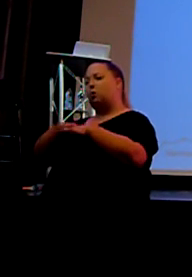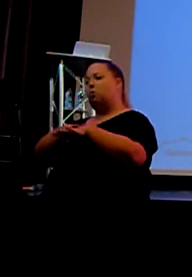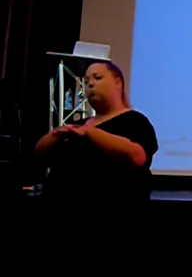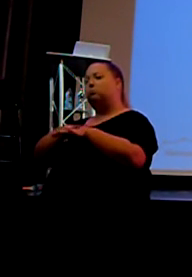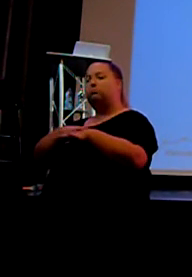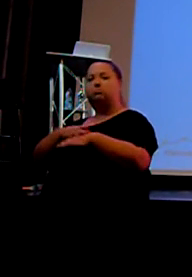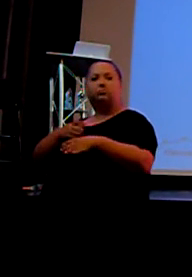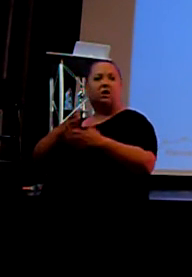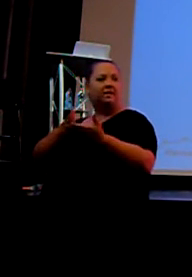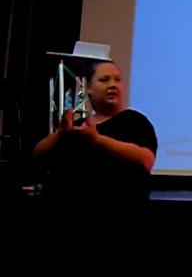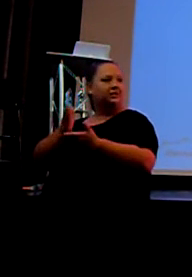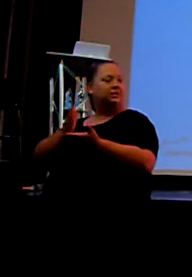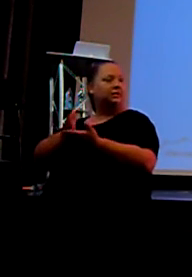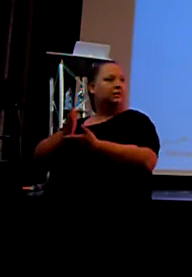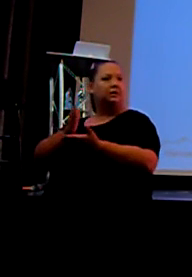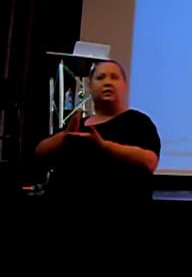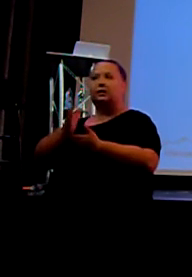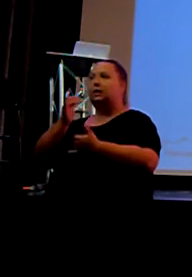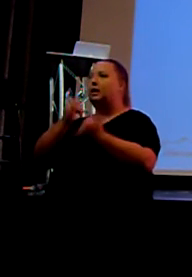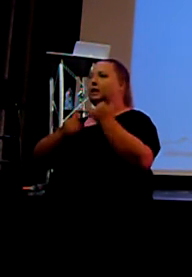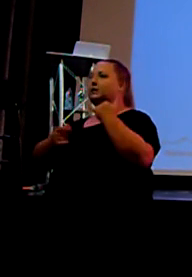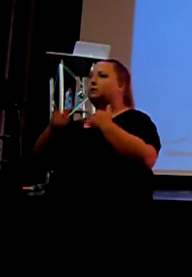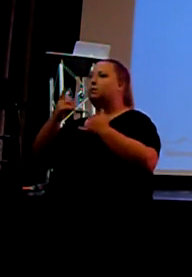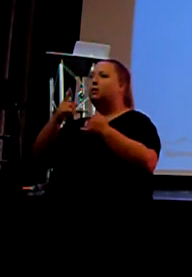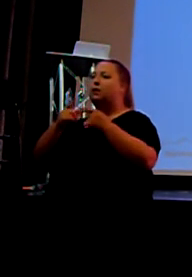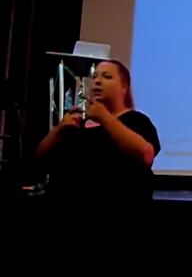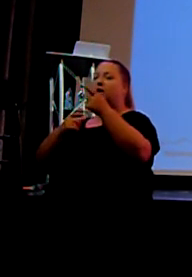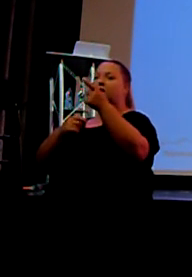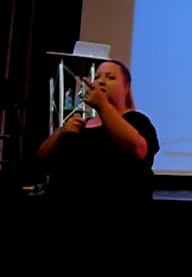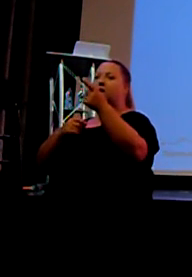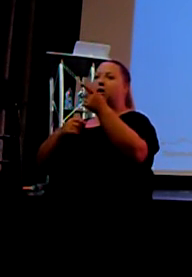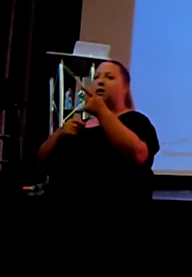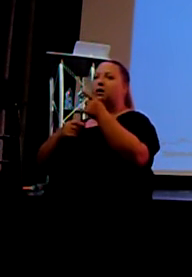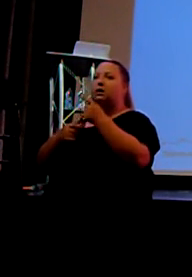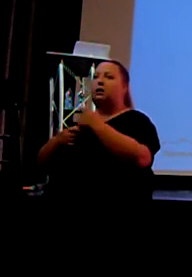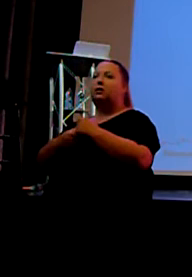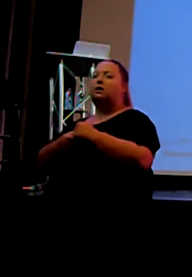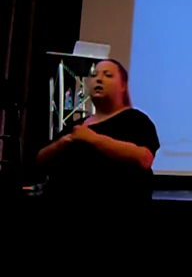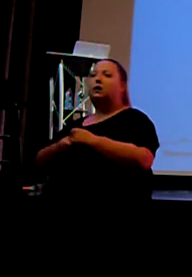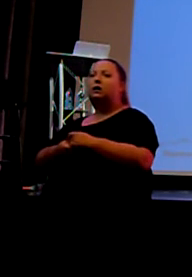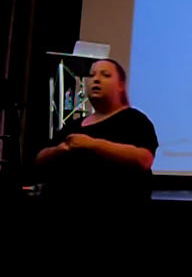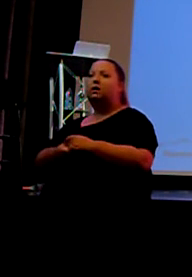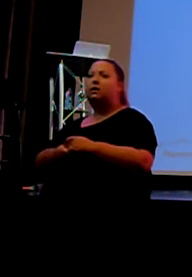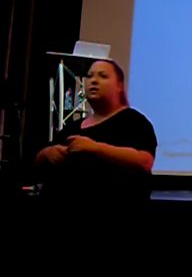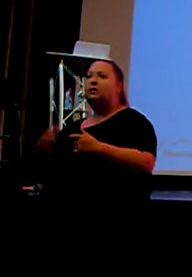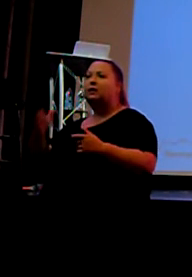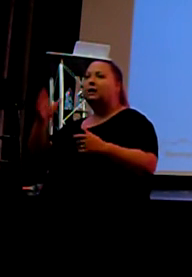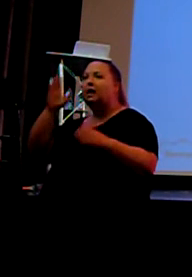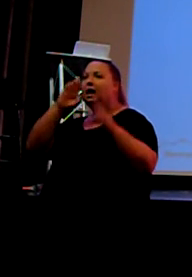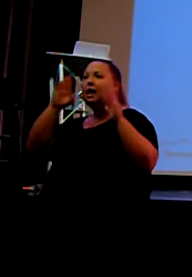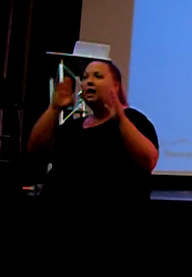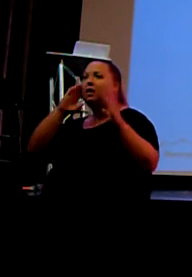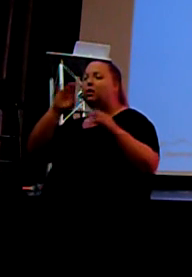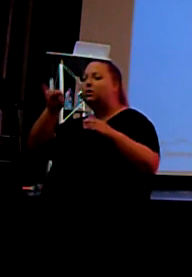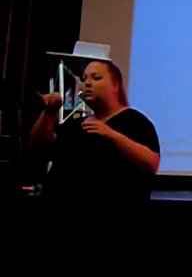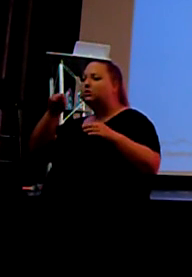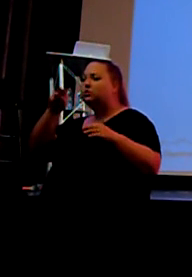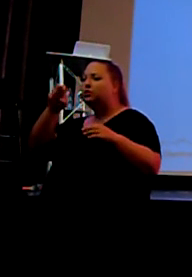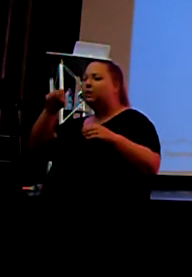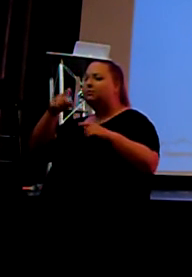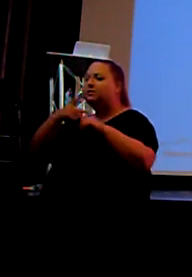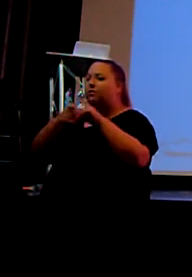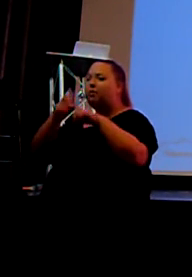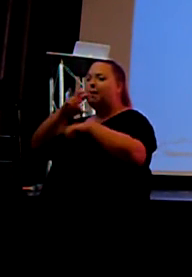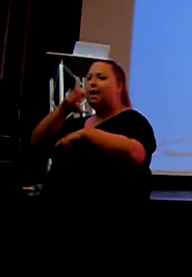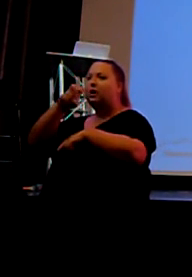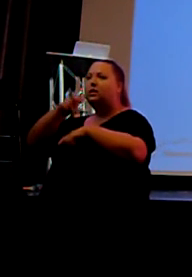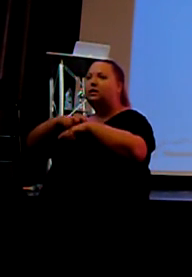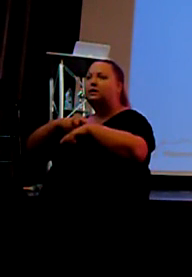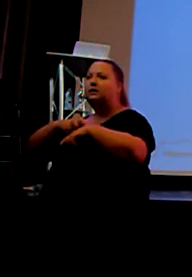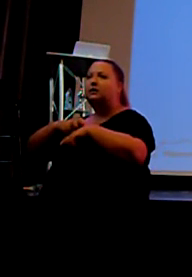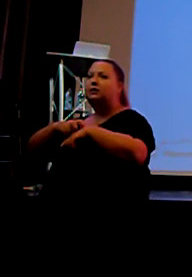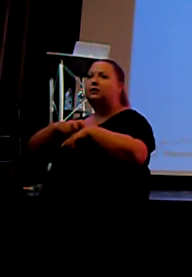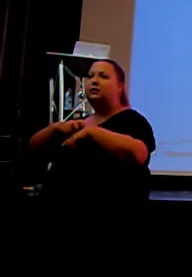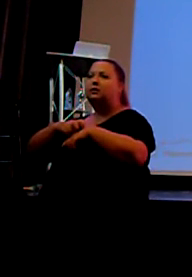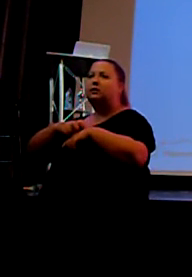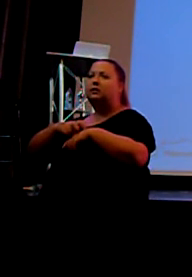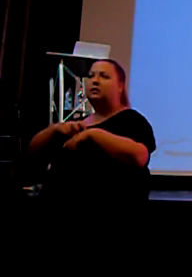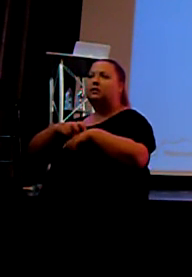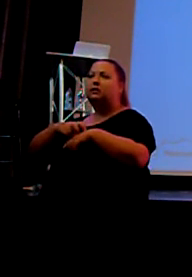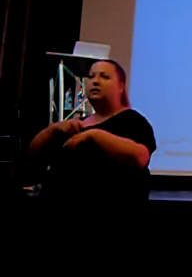right, last one up there. Hello, Captain, my name is James, I'm from Ireland. In your